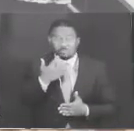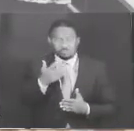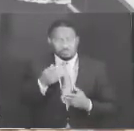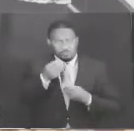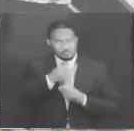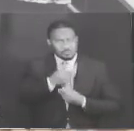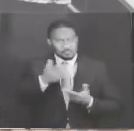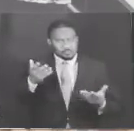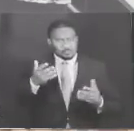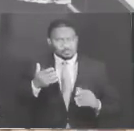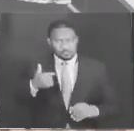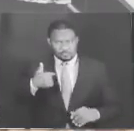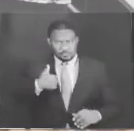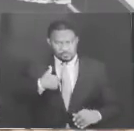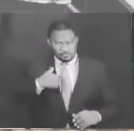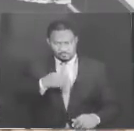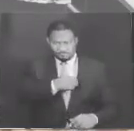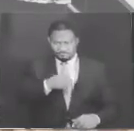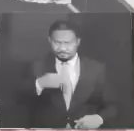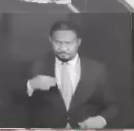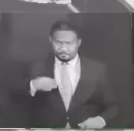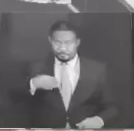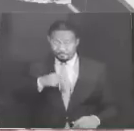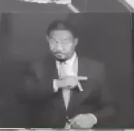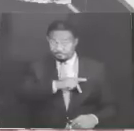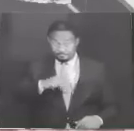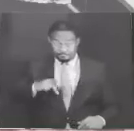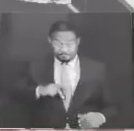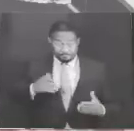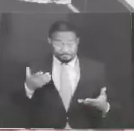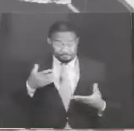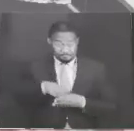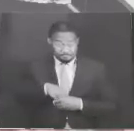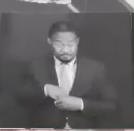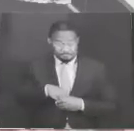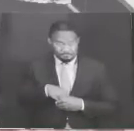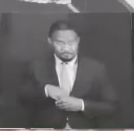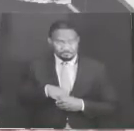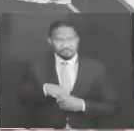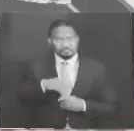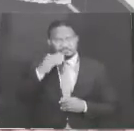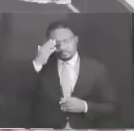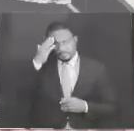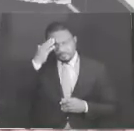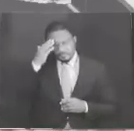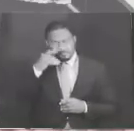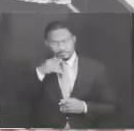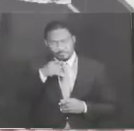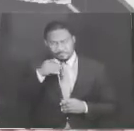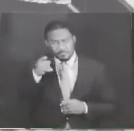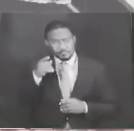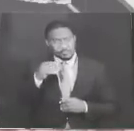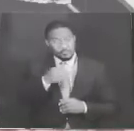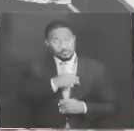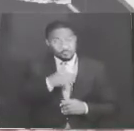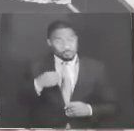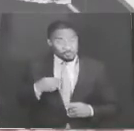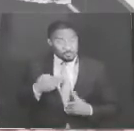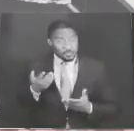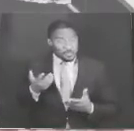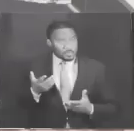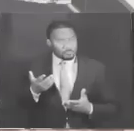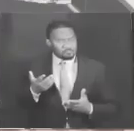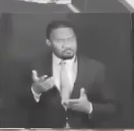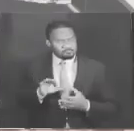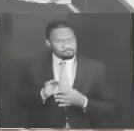fully aware of the considerable interest that honorable members attach to this important